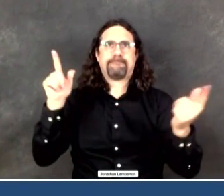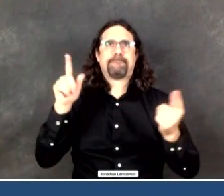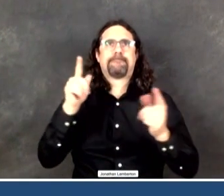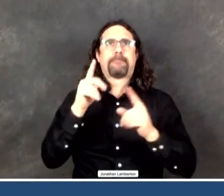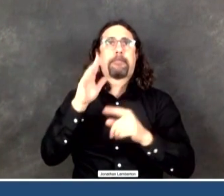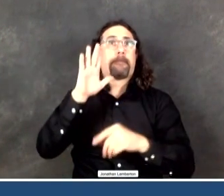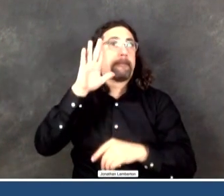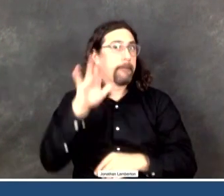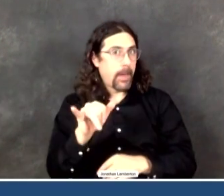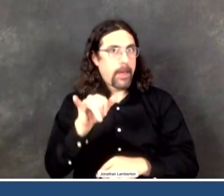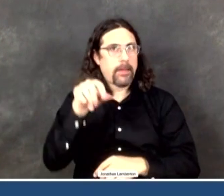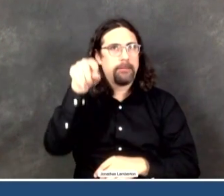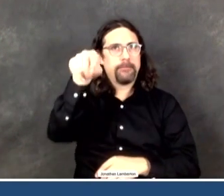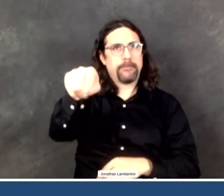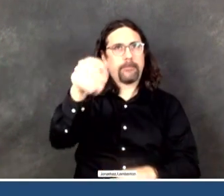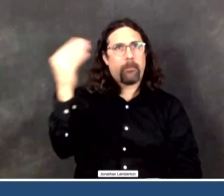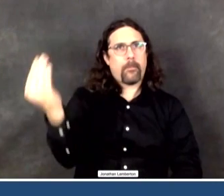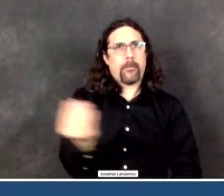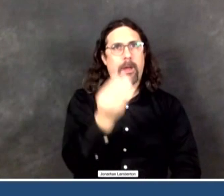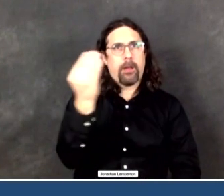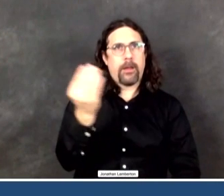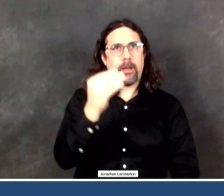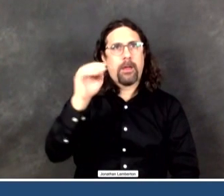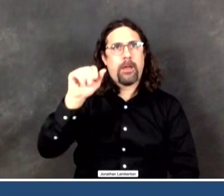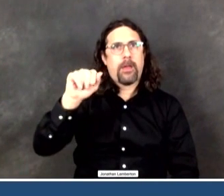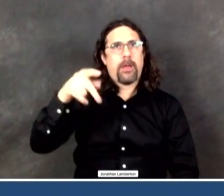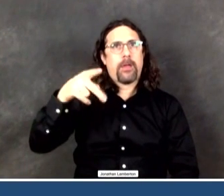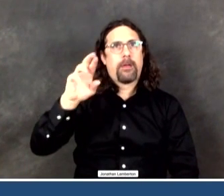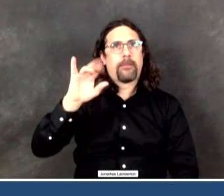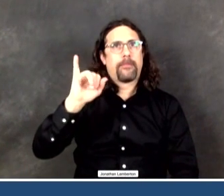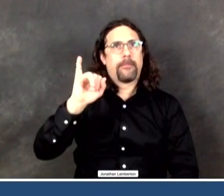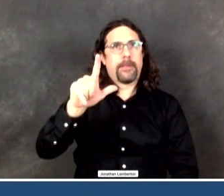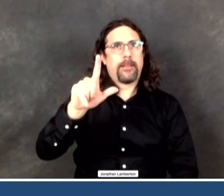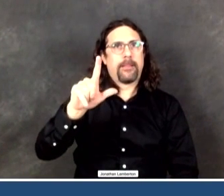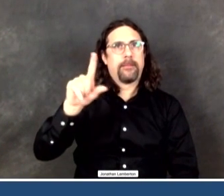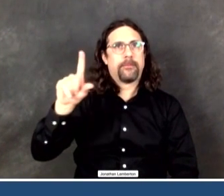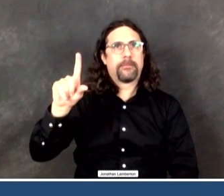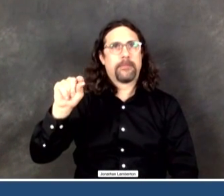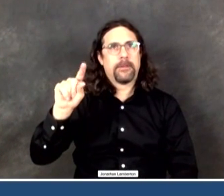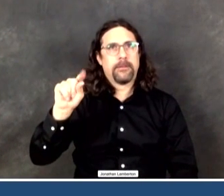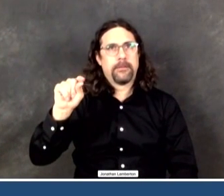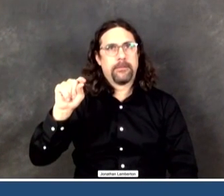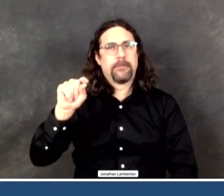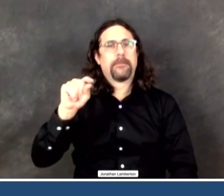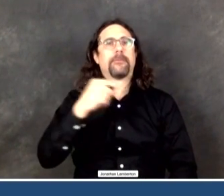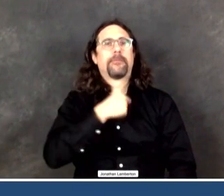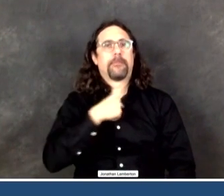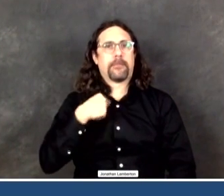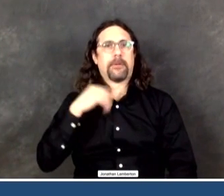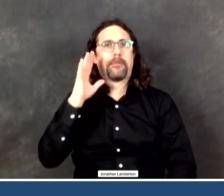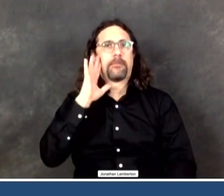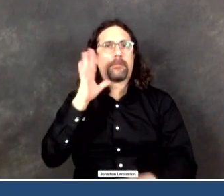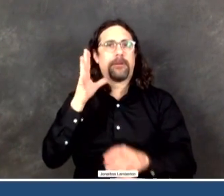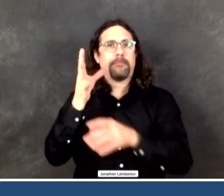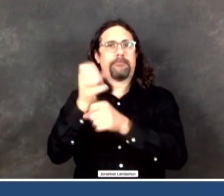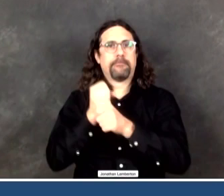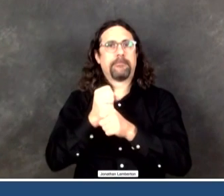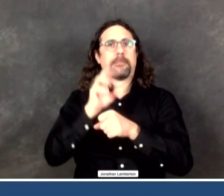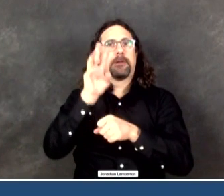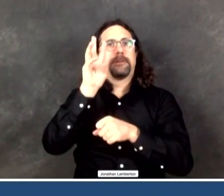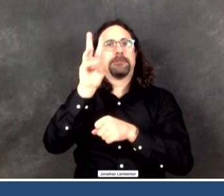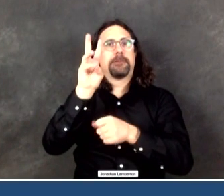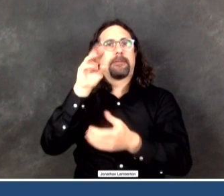homeless people in our shelter system who were in other settings will now be in hotel